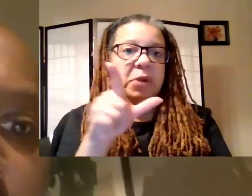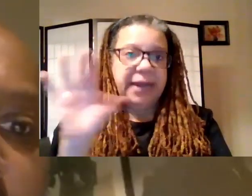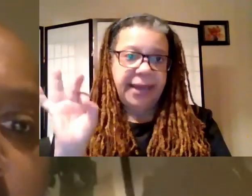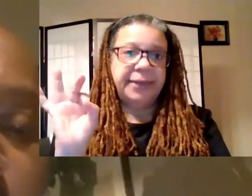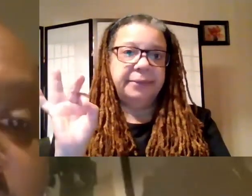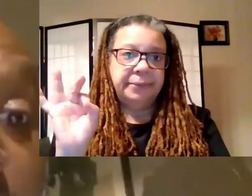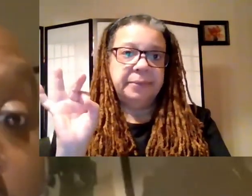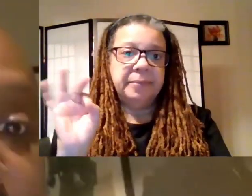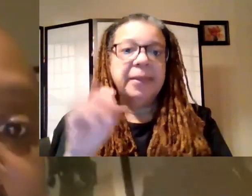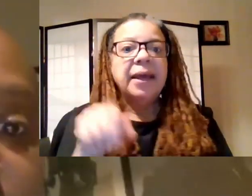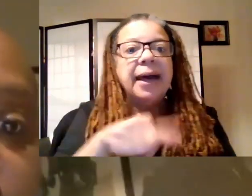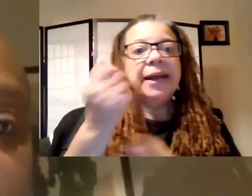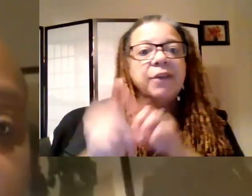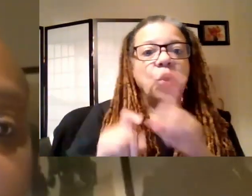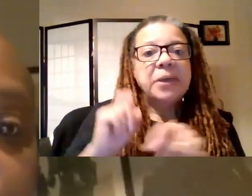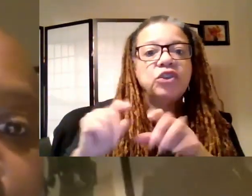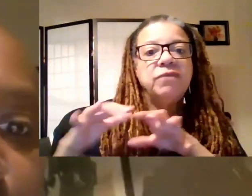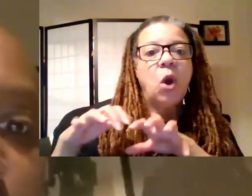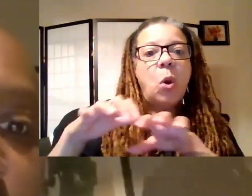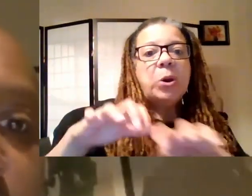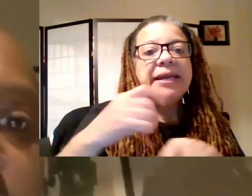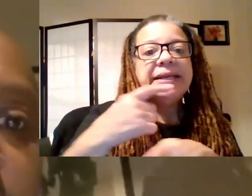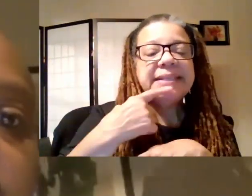helpful. Some other questions from the audience.